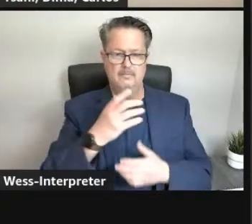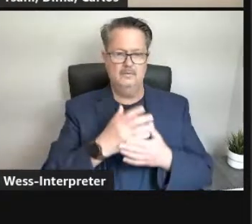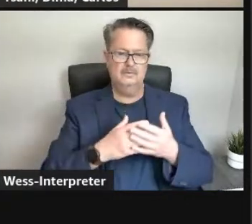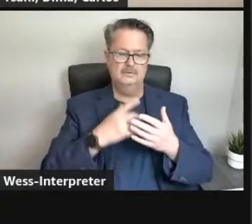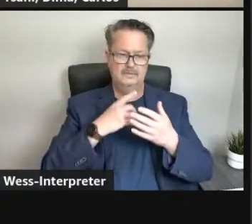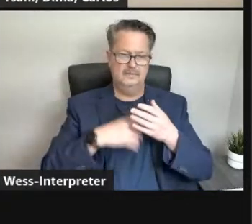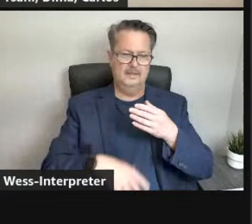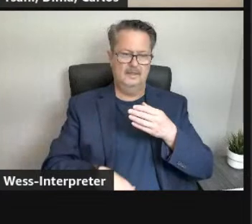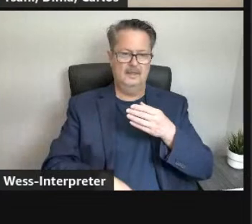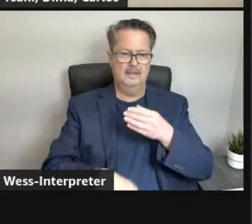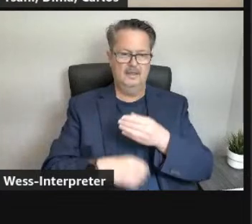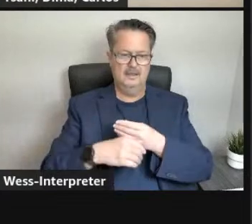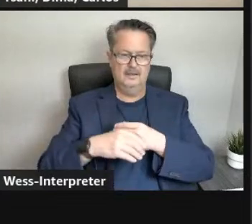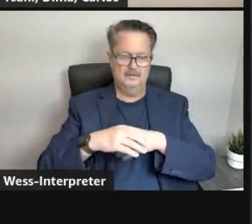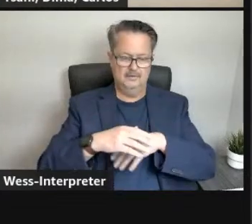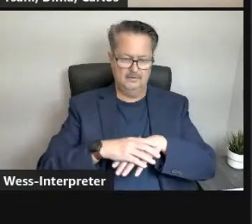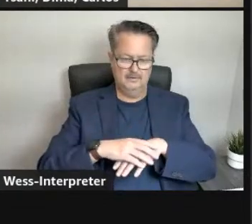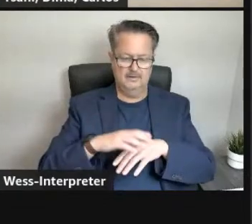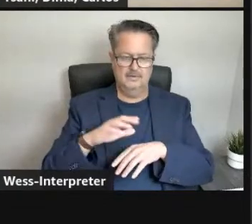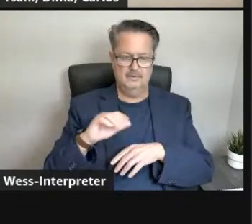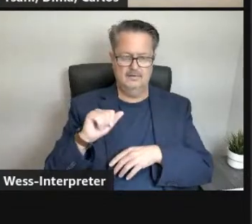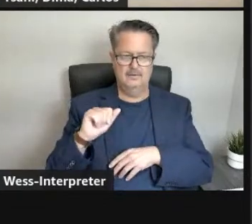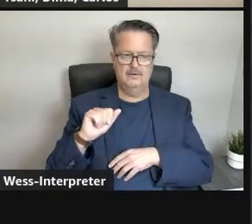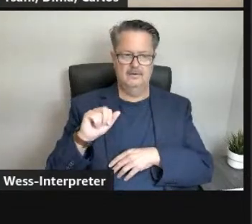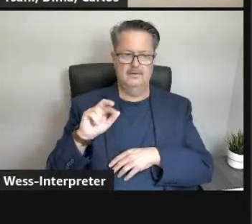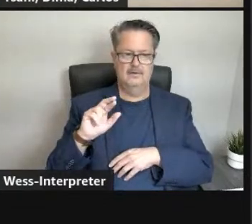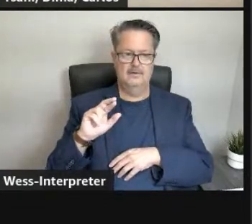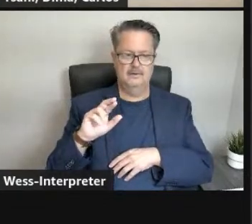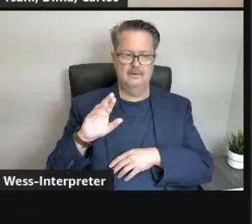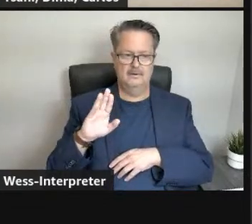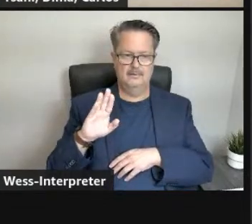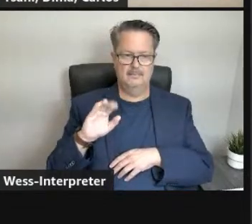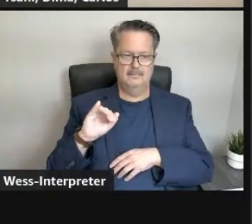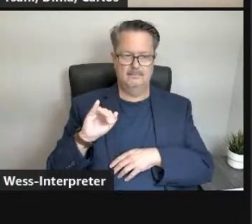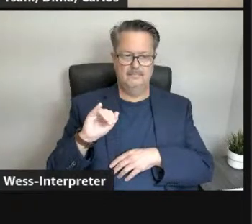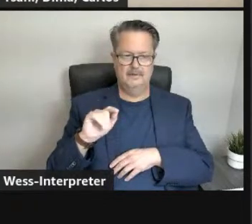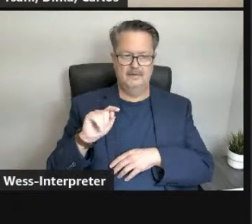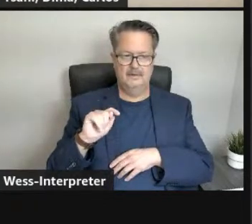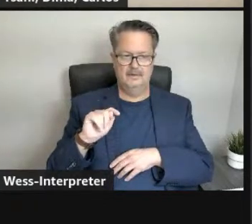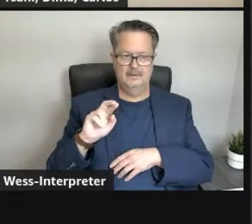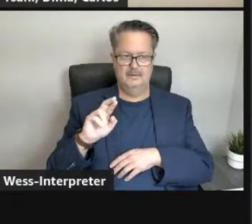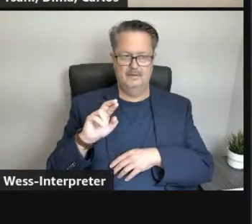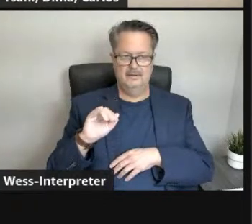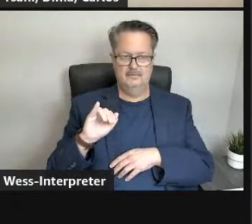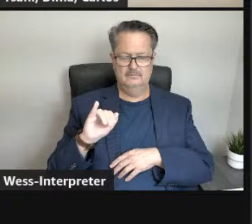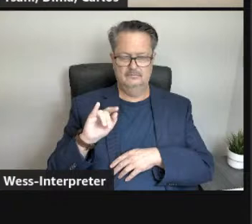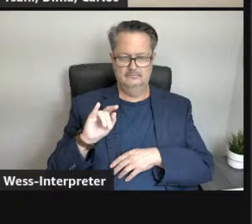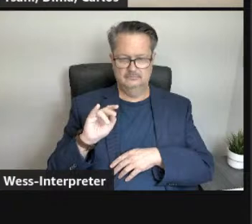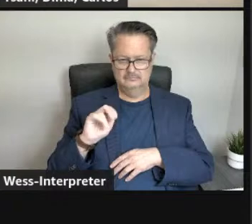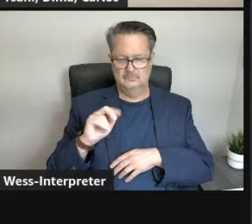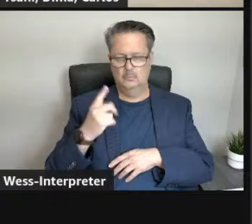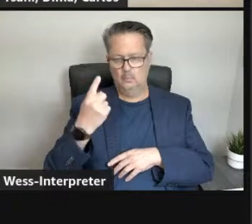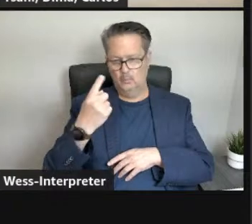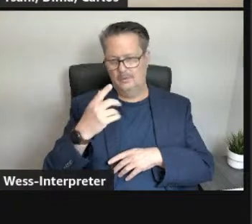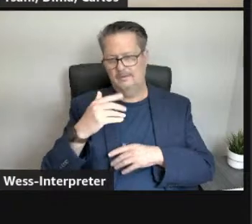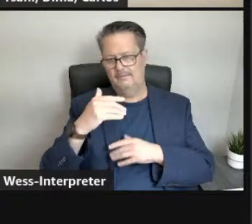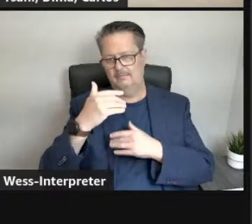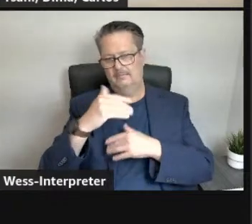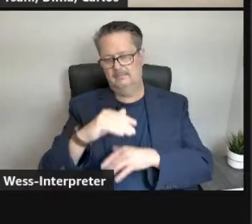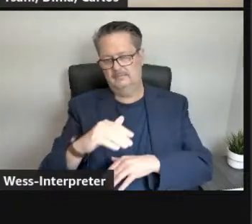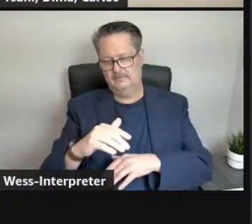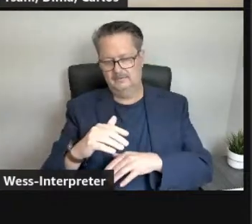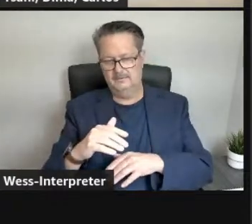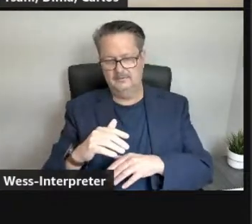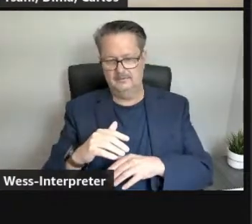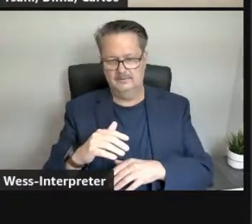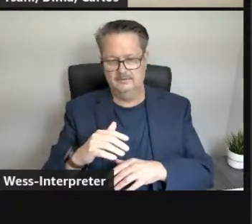Argo CD add-on, we were passing some configuration here. And one of the parameters is the Bootstrap repository. So this